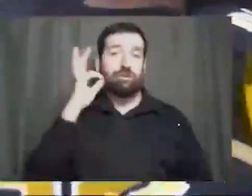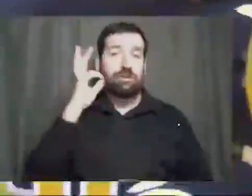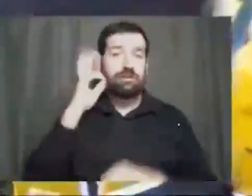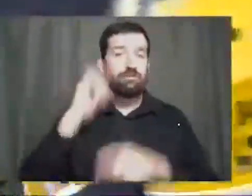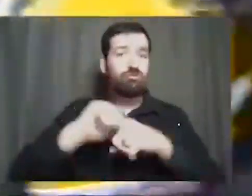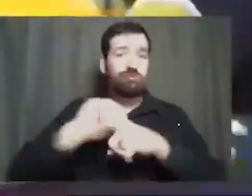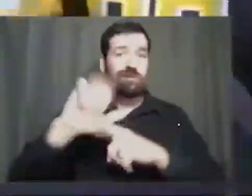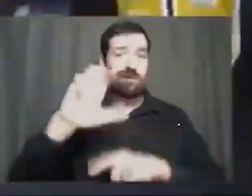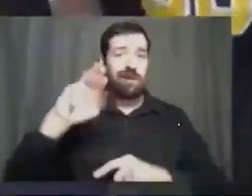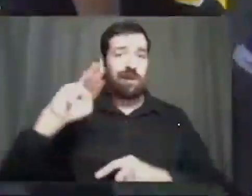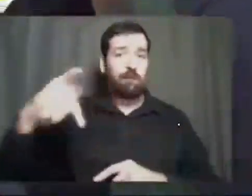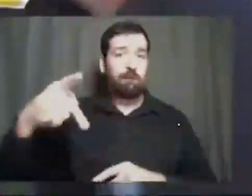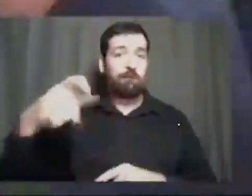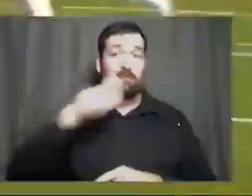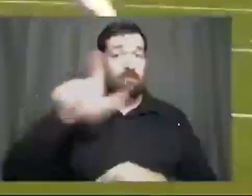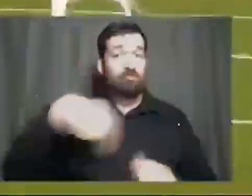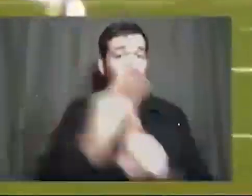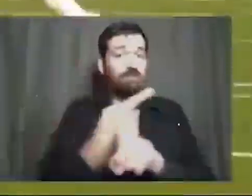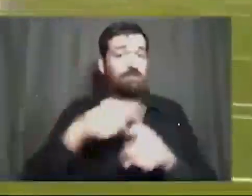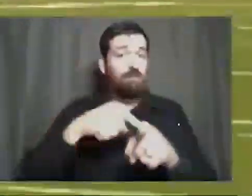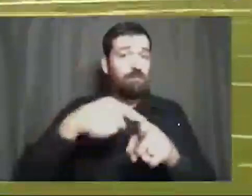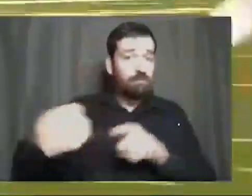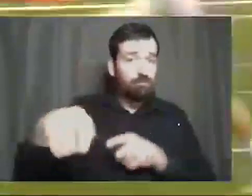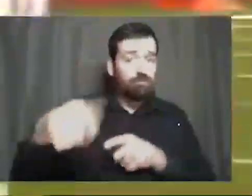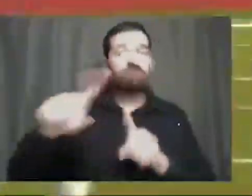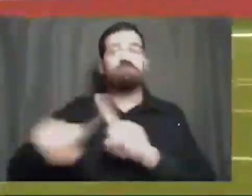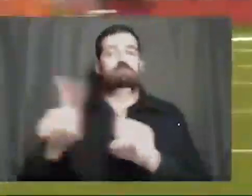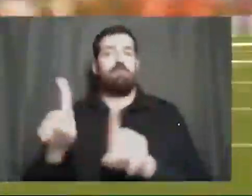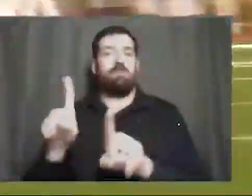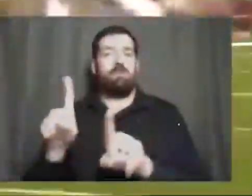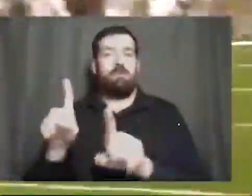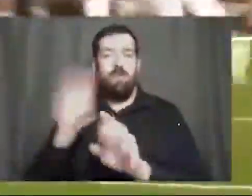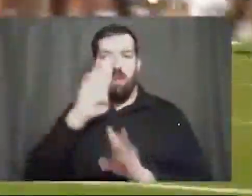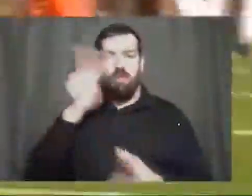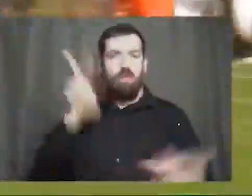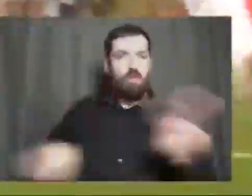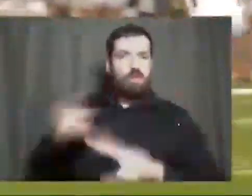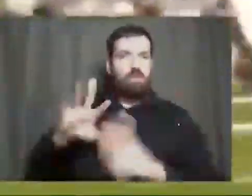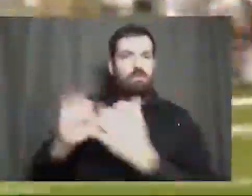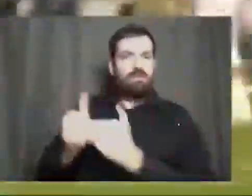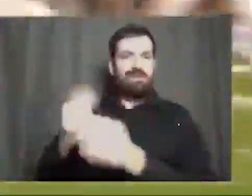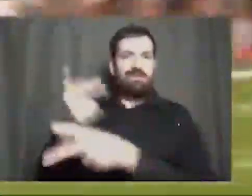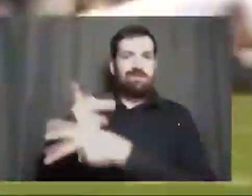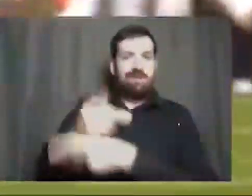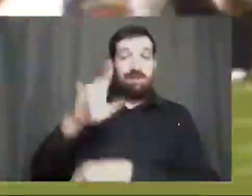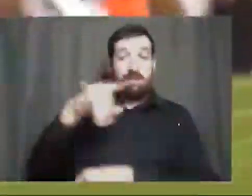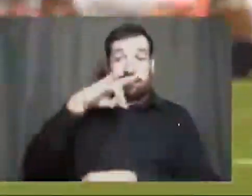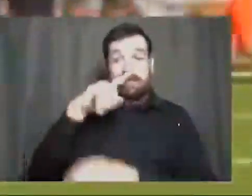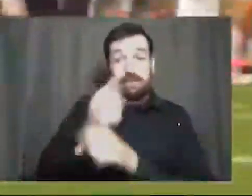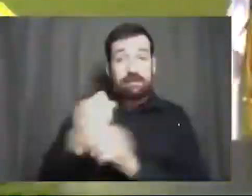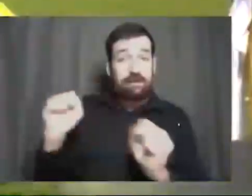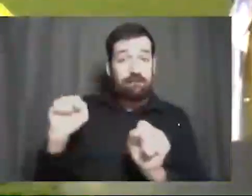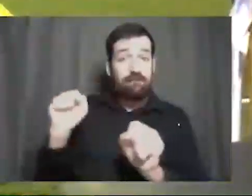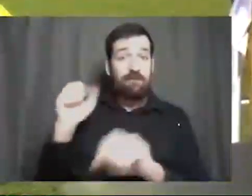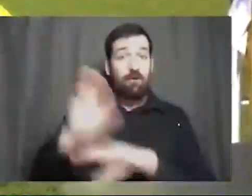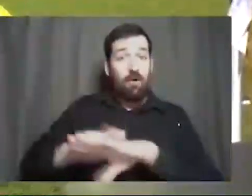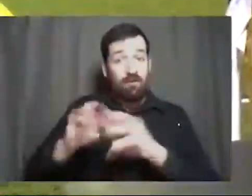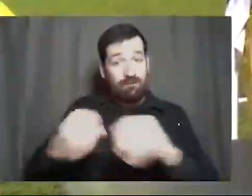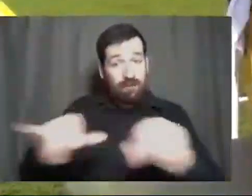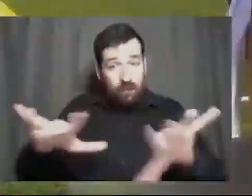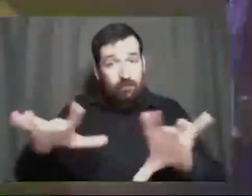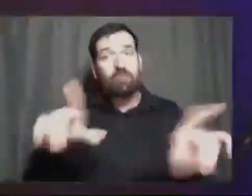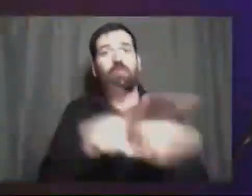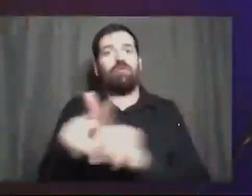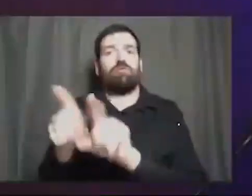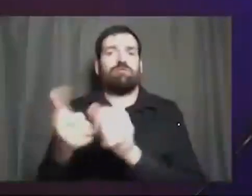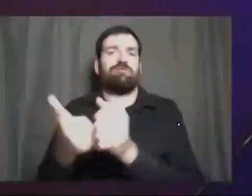professional athletes that are working hard right now. We look at how you can keep your kiddos safe on the field and safe from COVID-19 as they